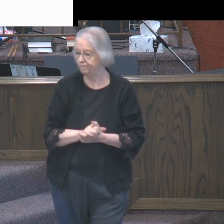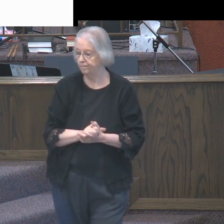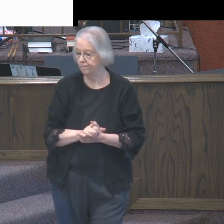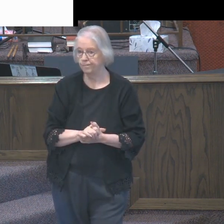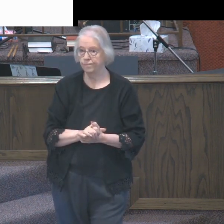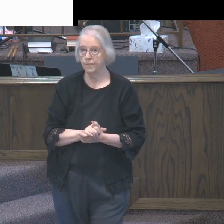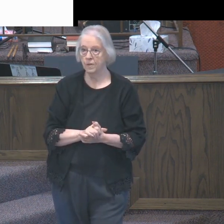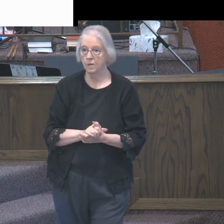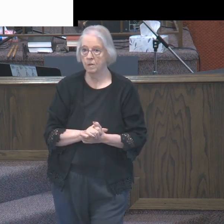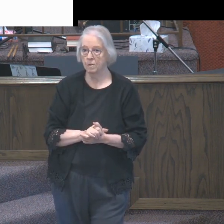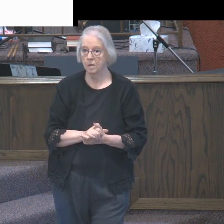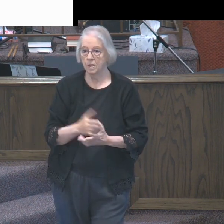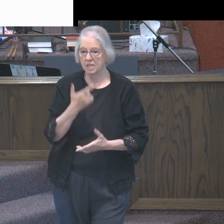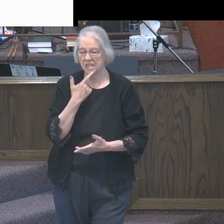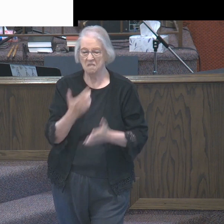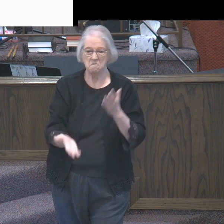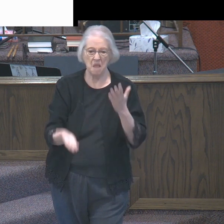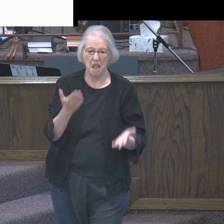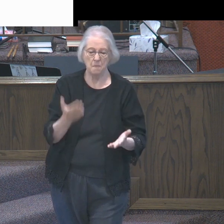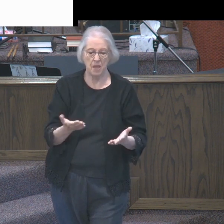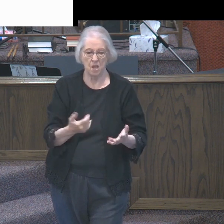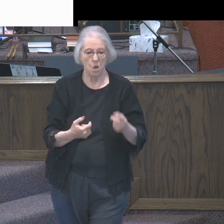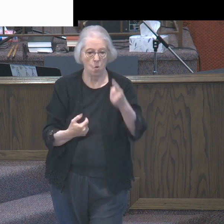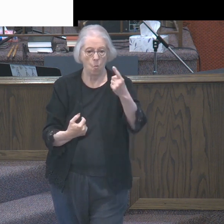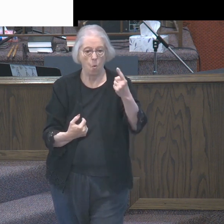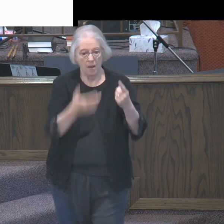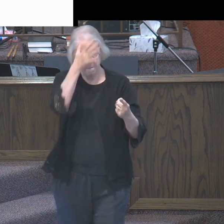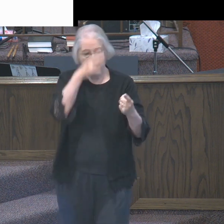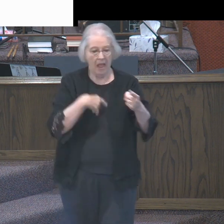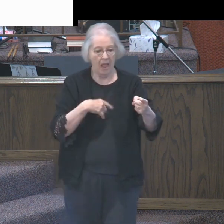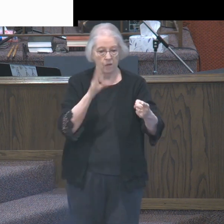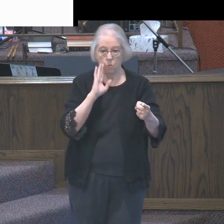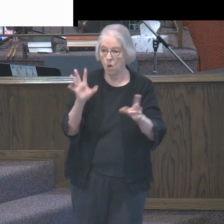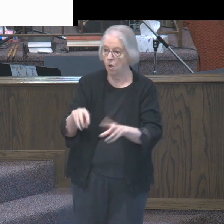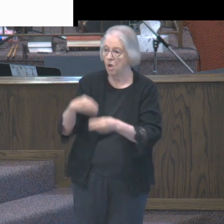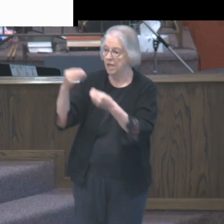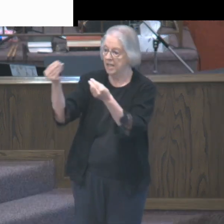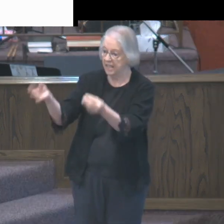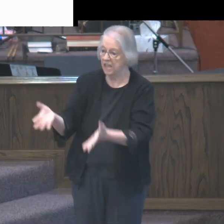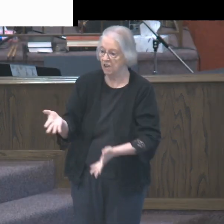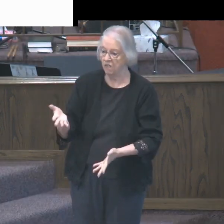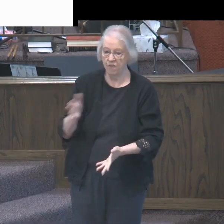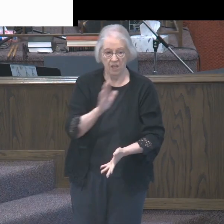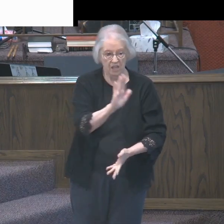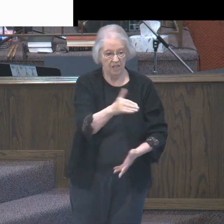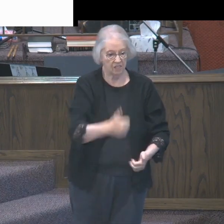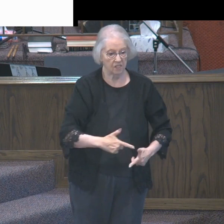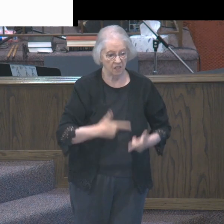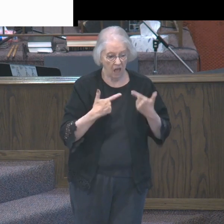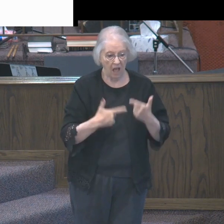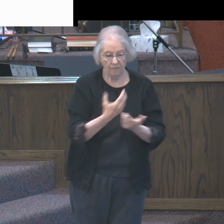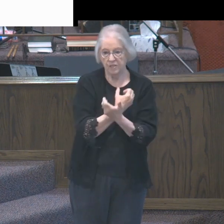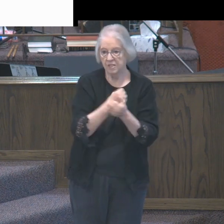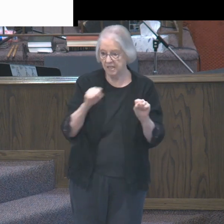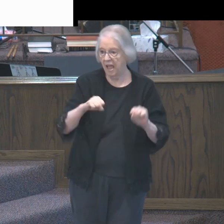will a man give his life for another, but God, in his what?